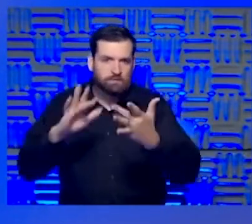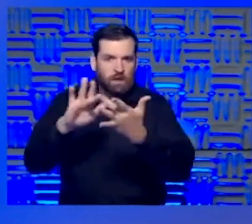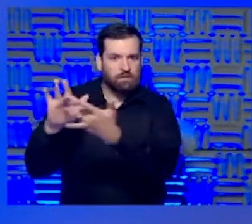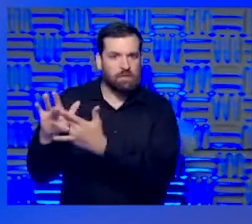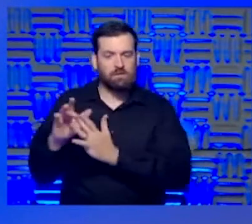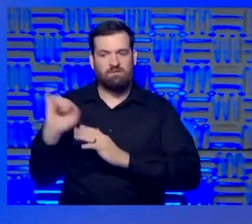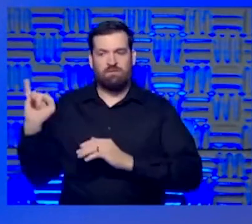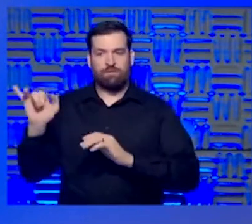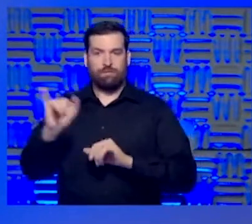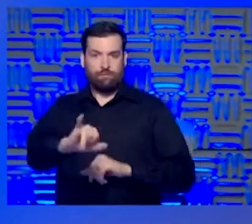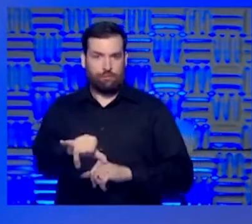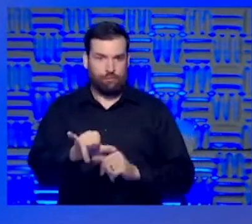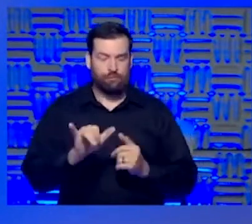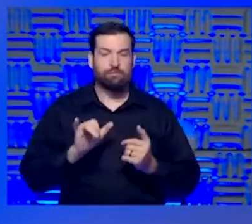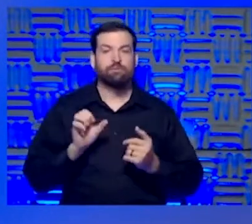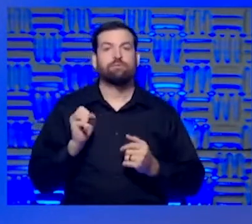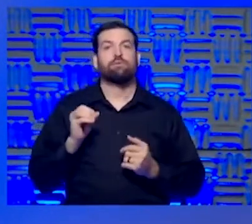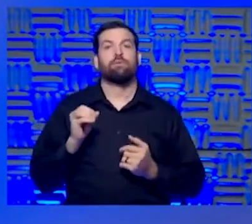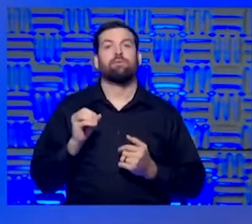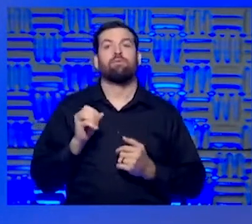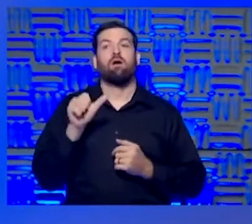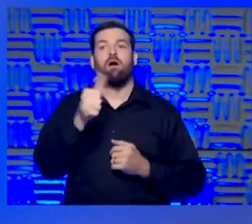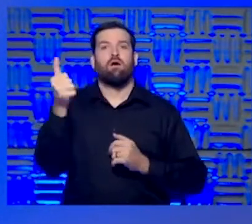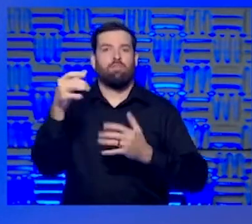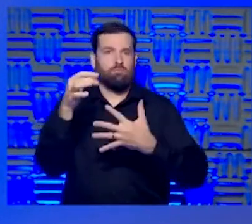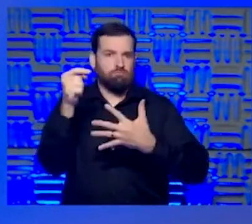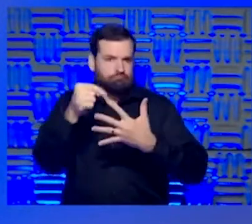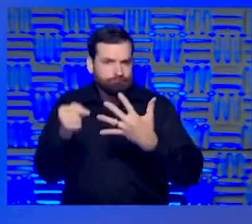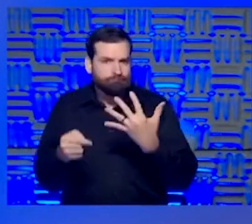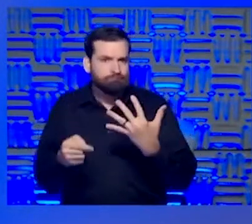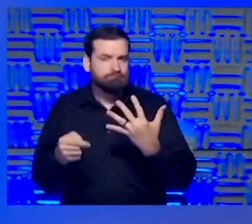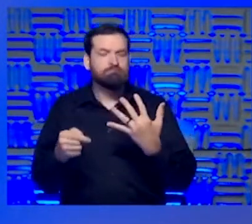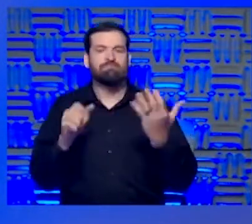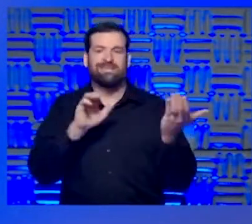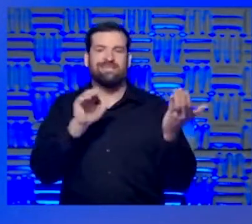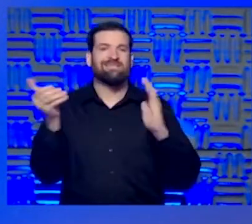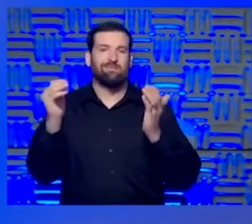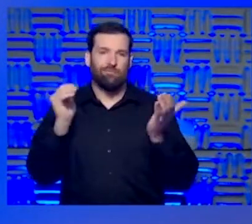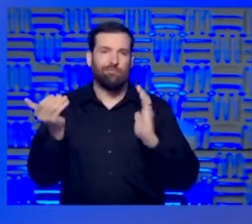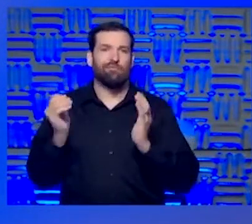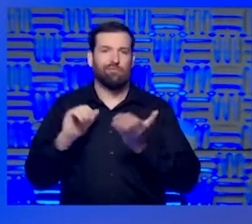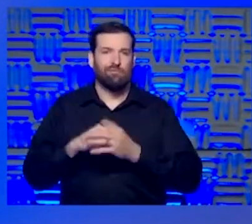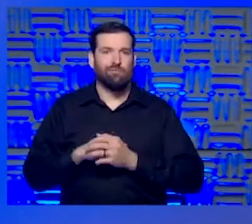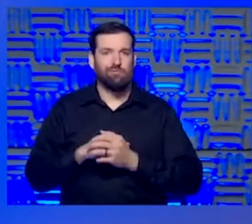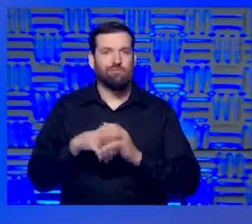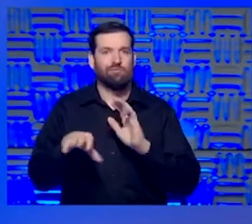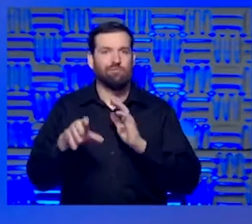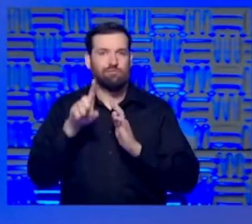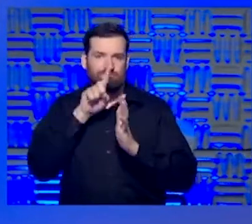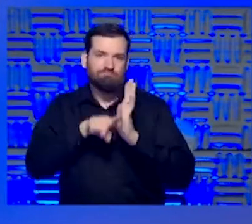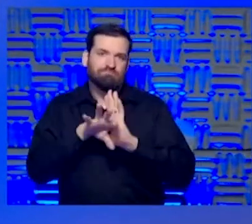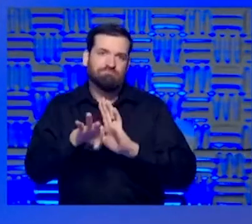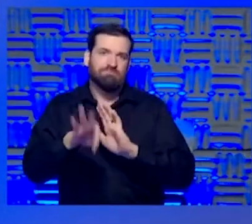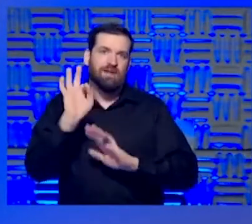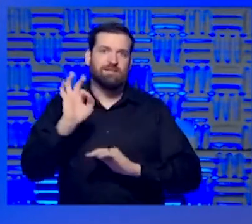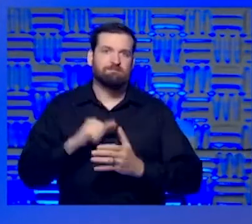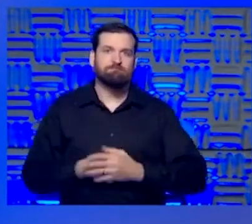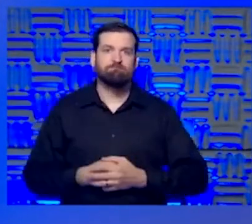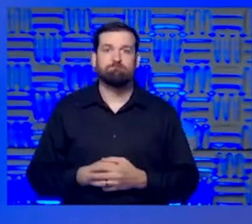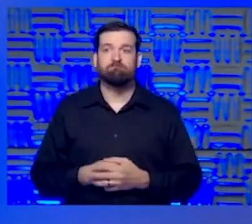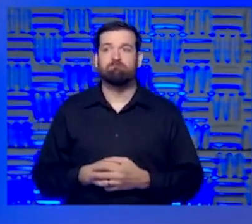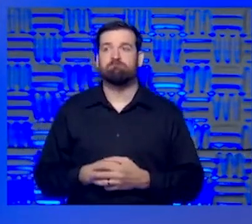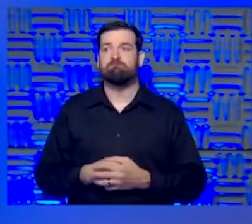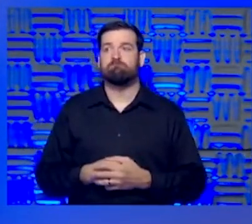infected as well. So we have other references that have similar kind of findings. I don't know if it's